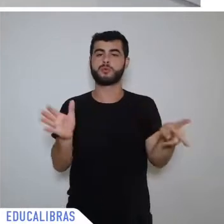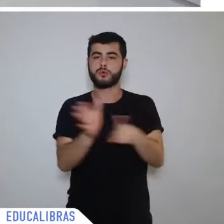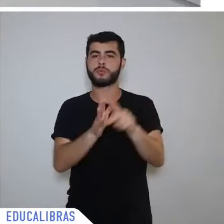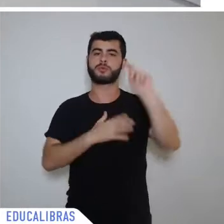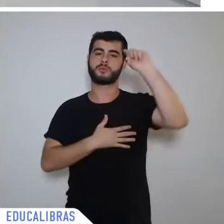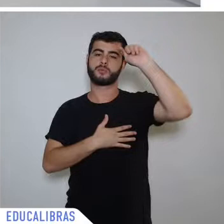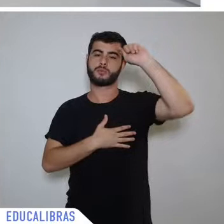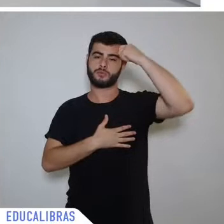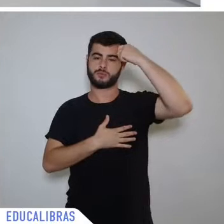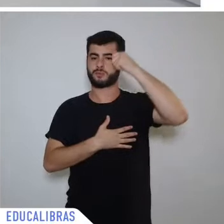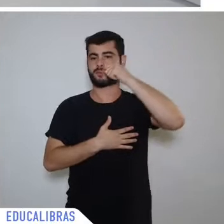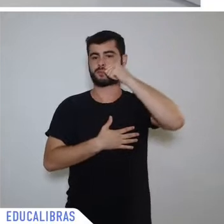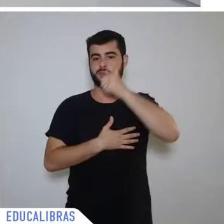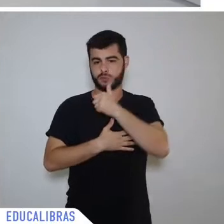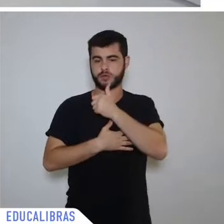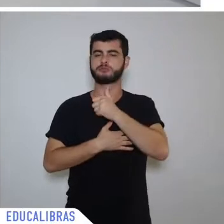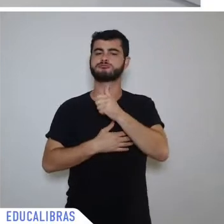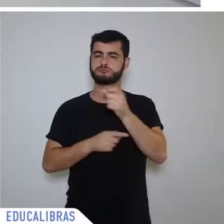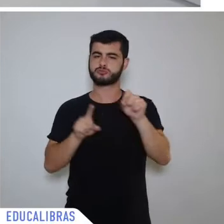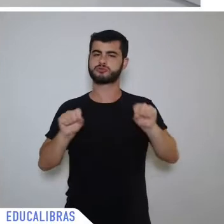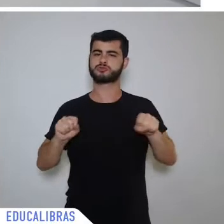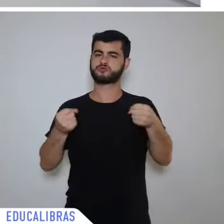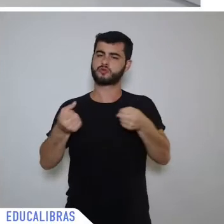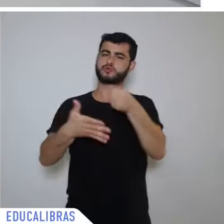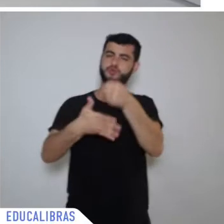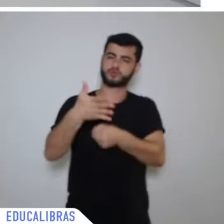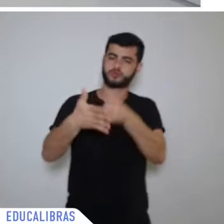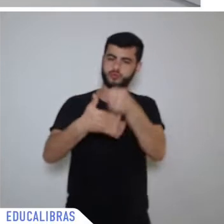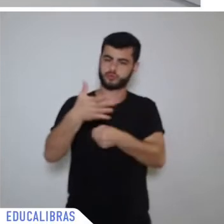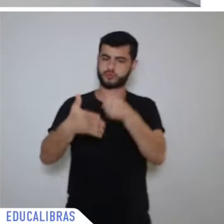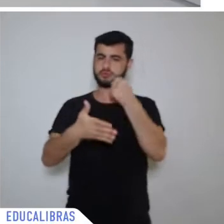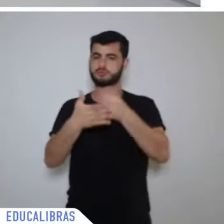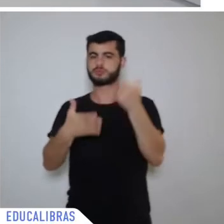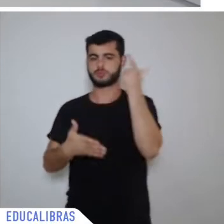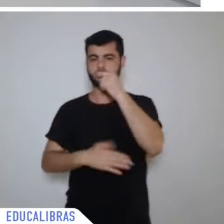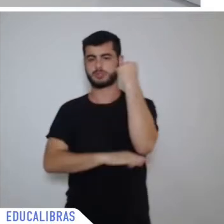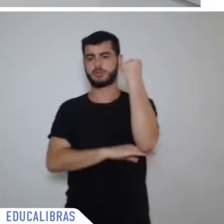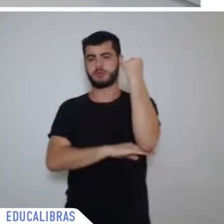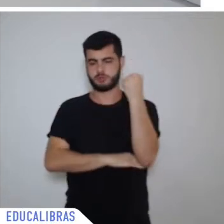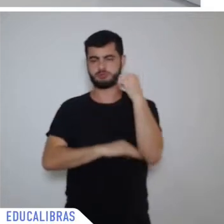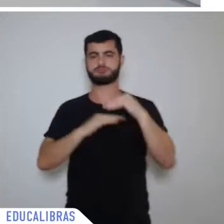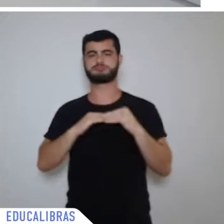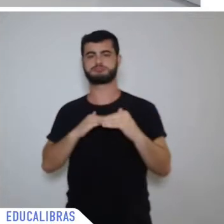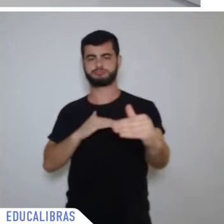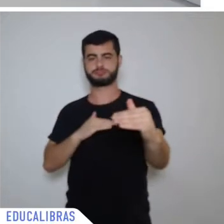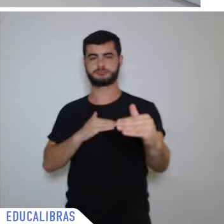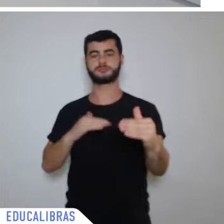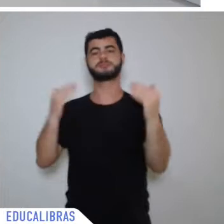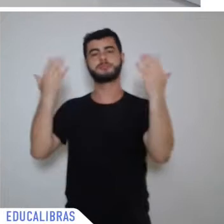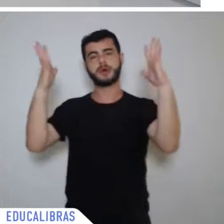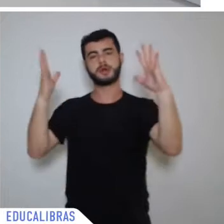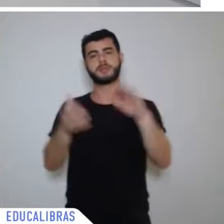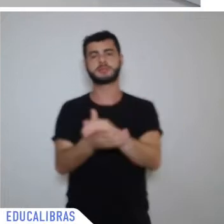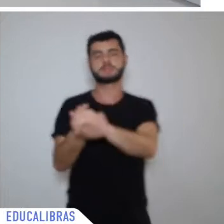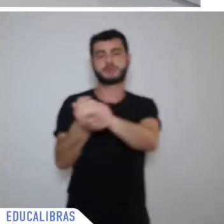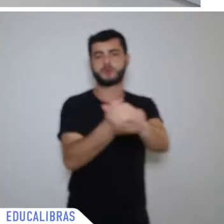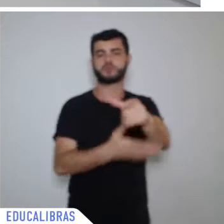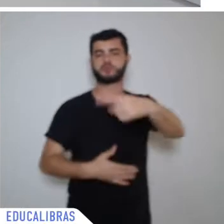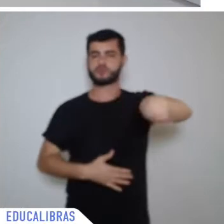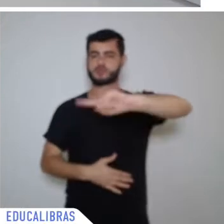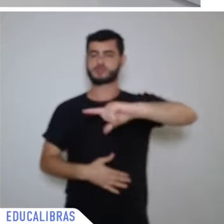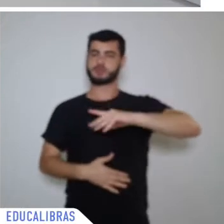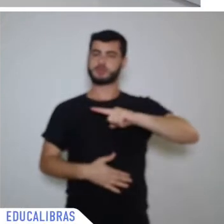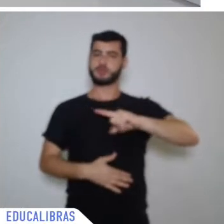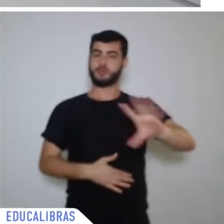positive destiny for Black women, even if that costs the quality of life for